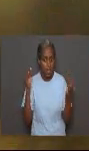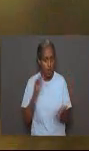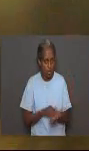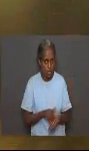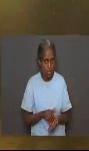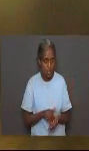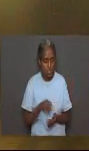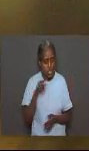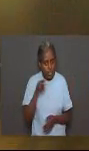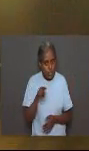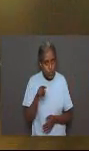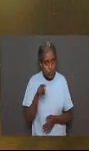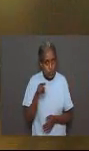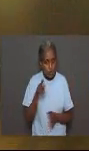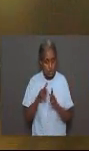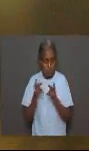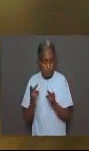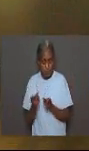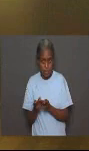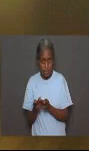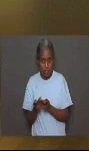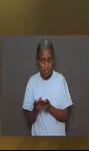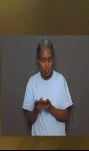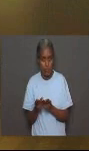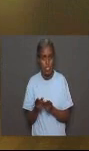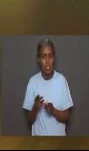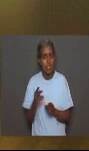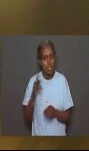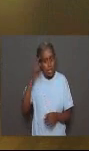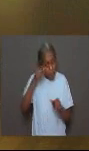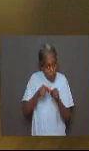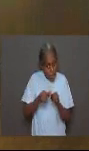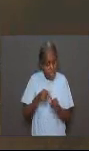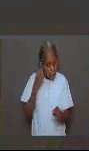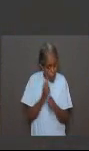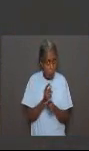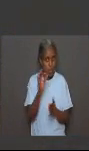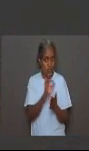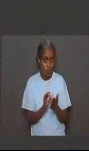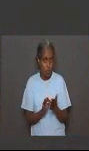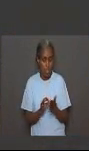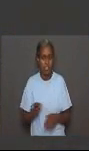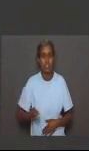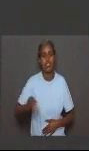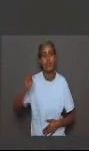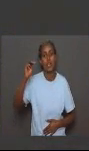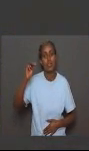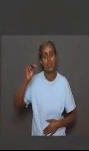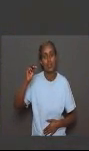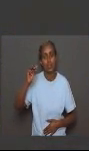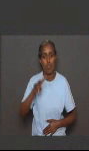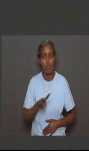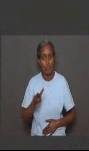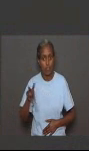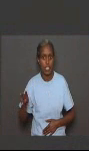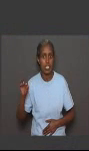Hello again. Did you and your partner remember the proper formula? The magnitude